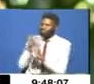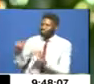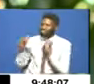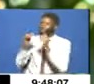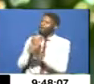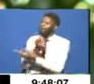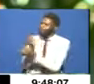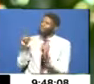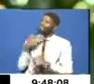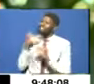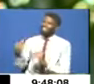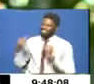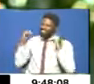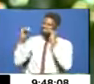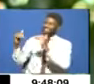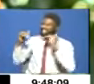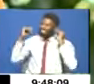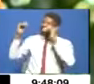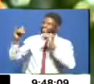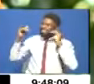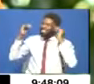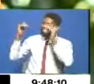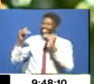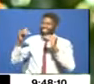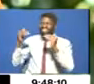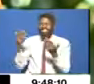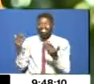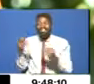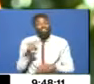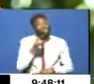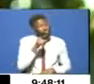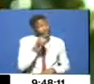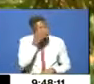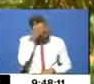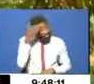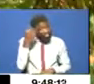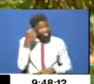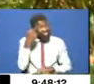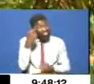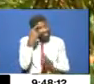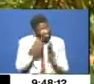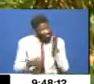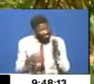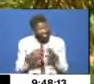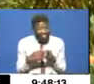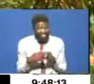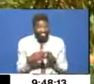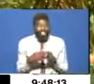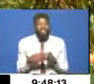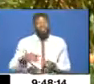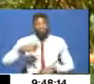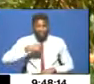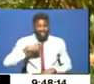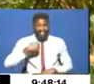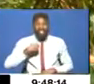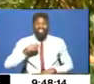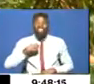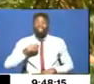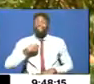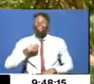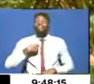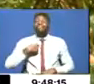scale the heights and go higher as fast as possible. You're forgetting the fact that I went into veterinary